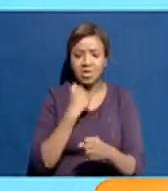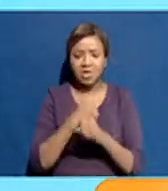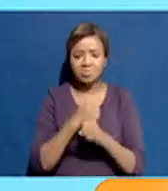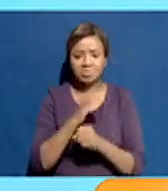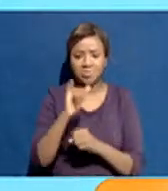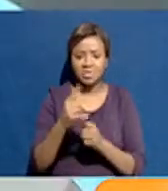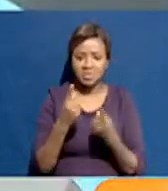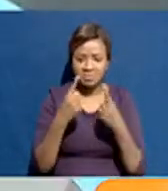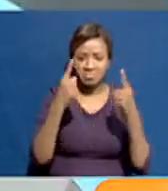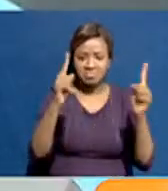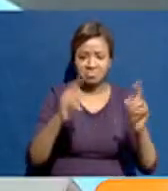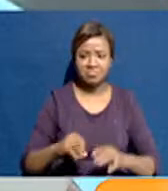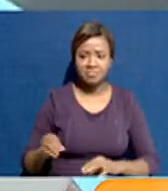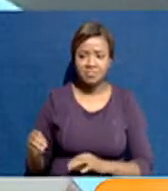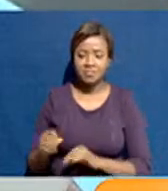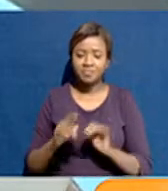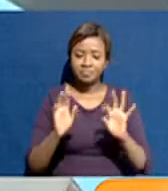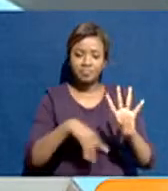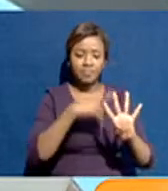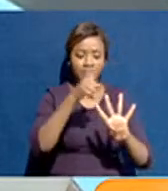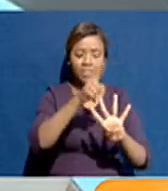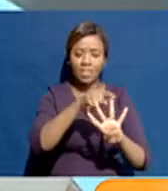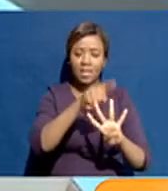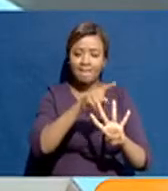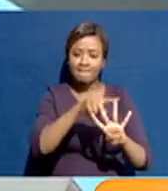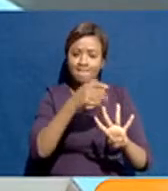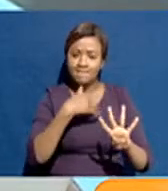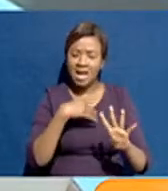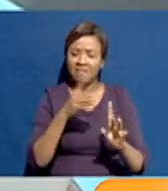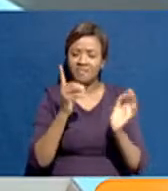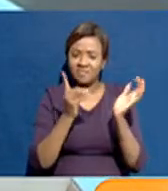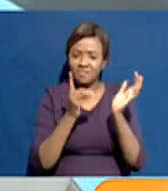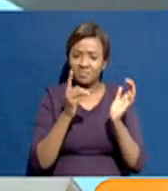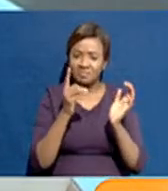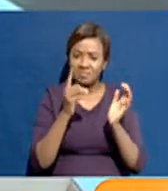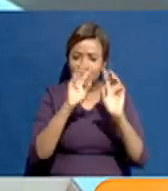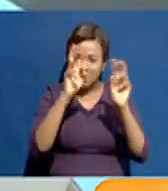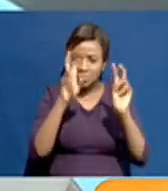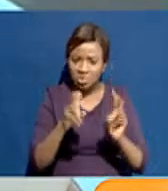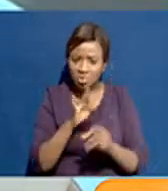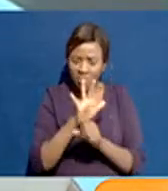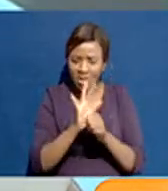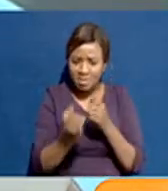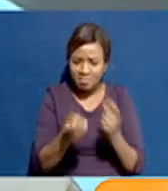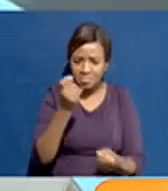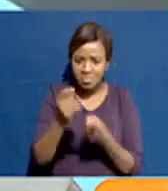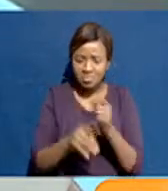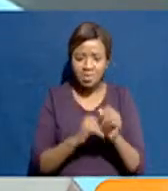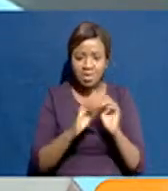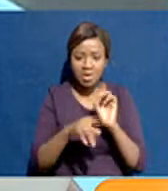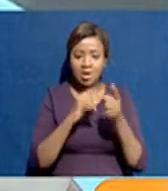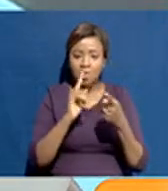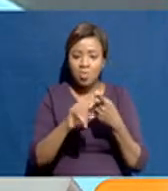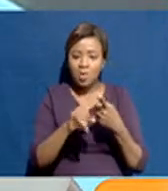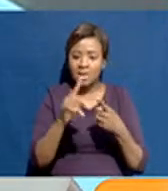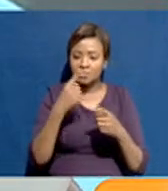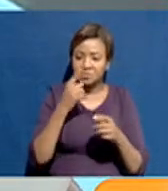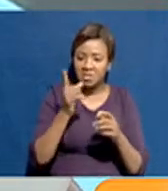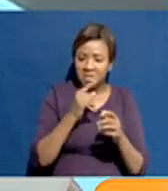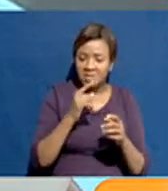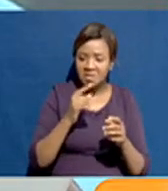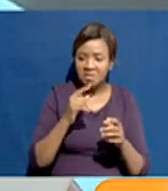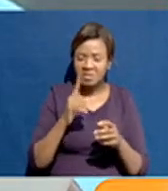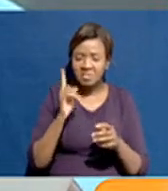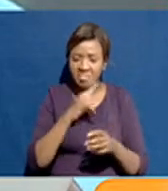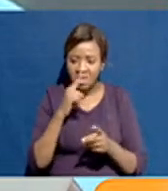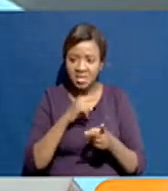Masha, there's been quite a number of issues that have been raised. One, threats. Two, consistencies. And then yourself, you said that progress is